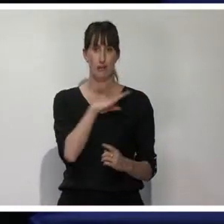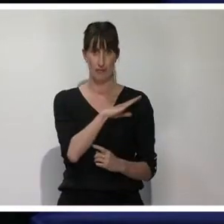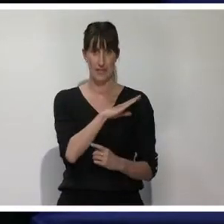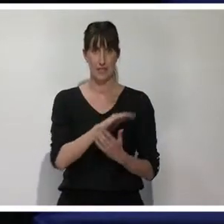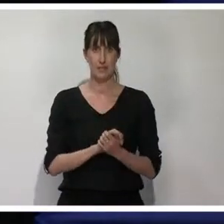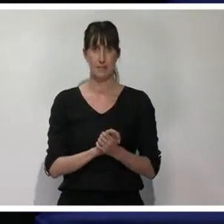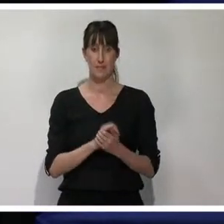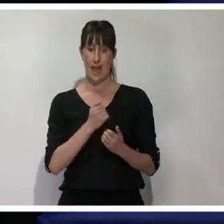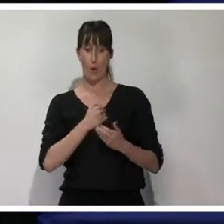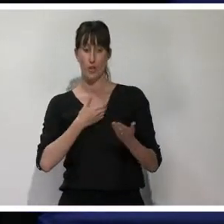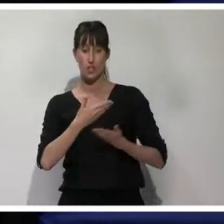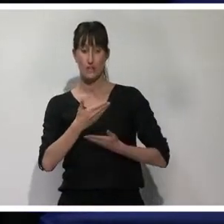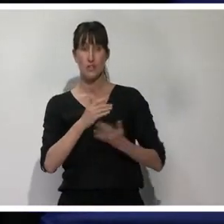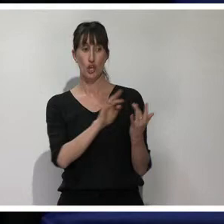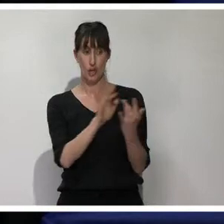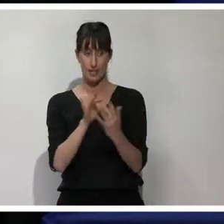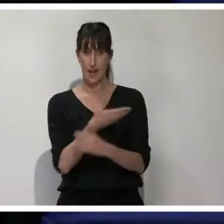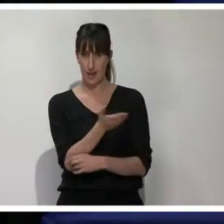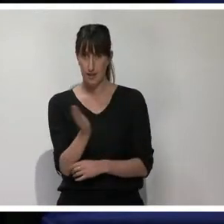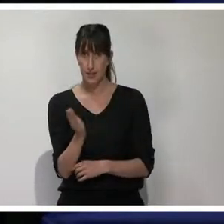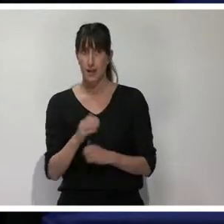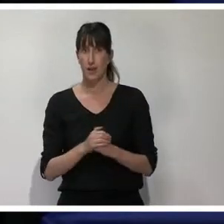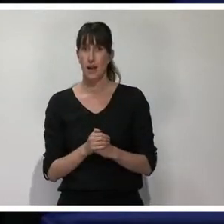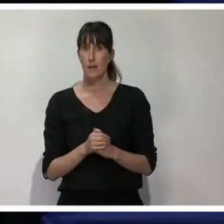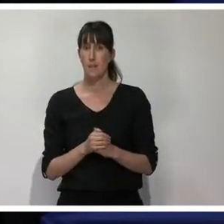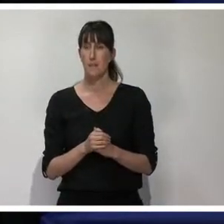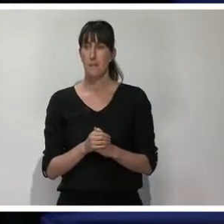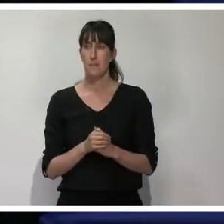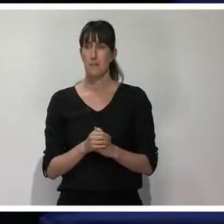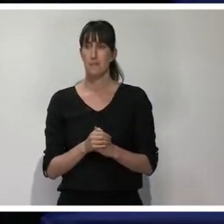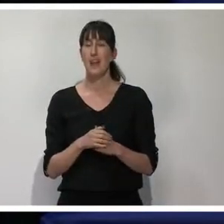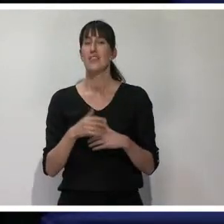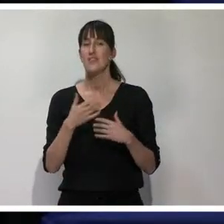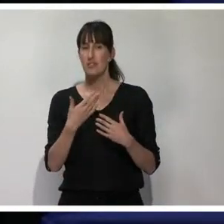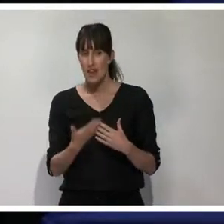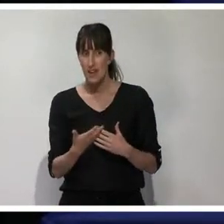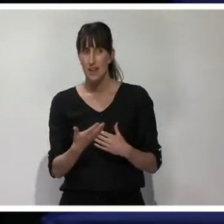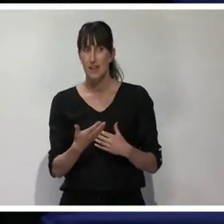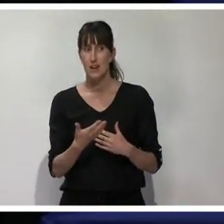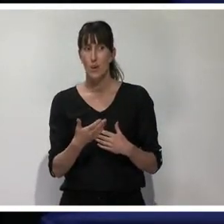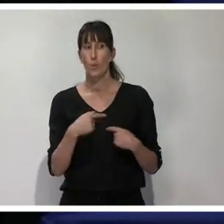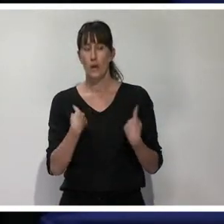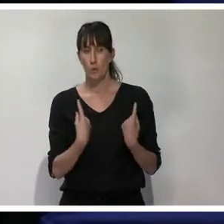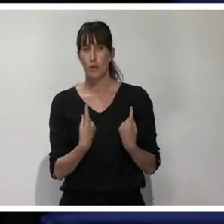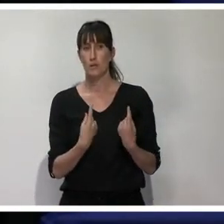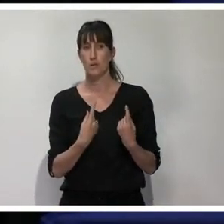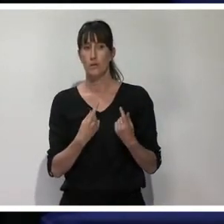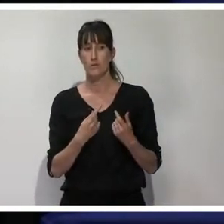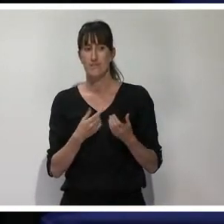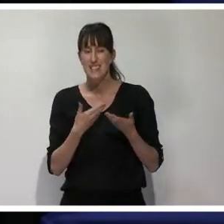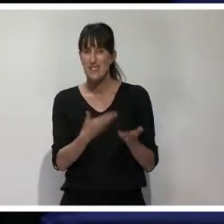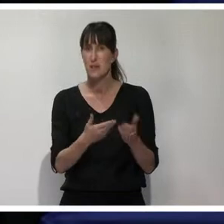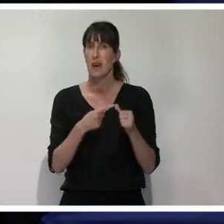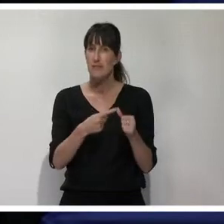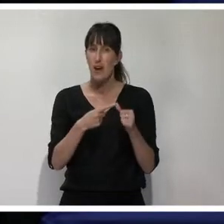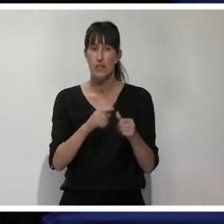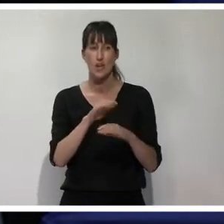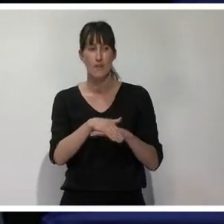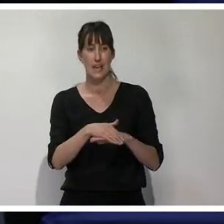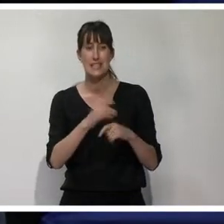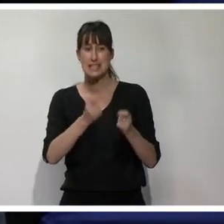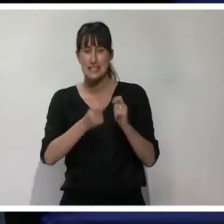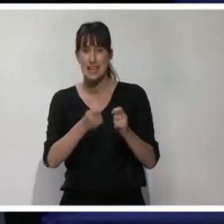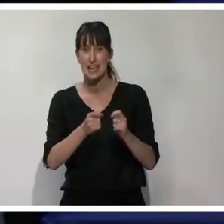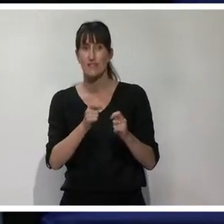service, and they will, on the basis of the discussion they have with them, then give them further advice around testing of both themselves and any family